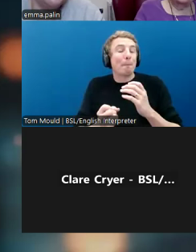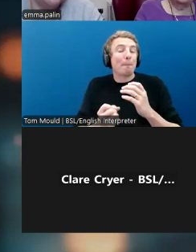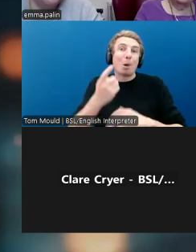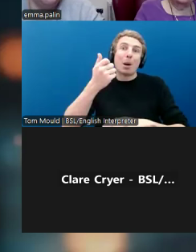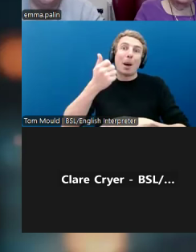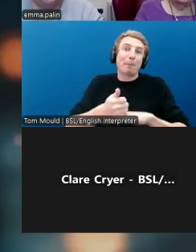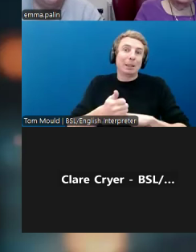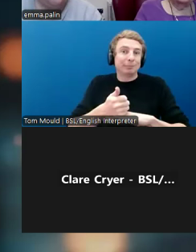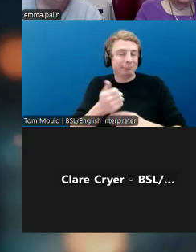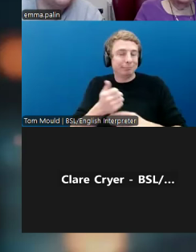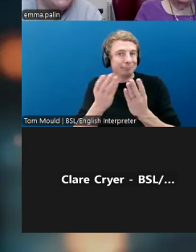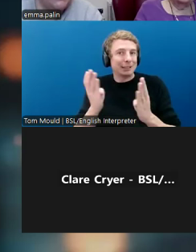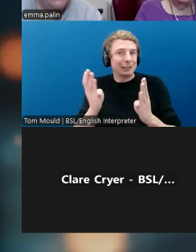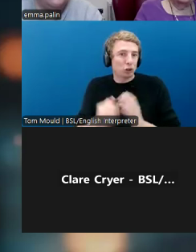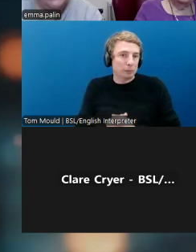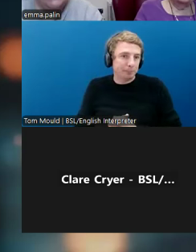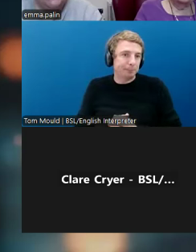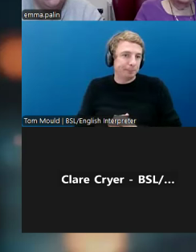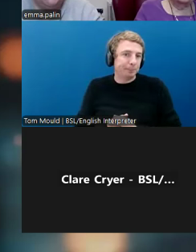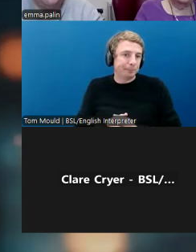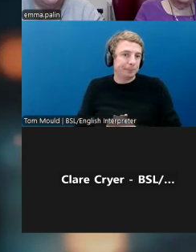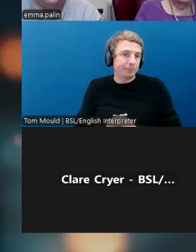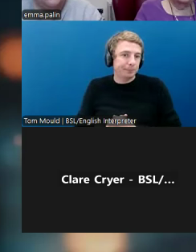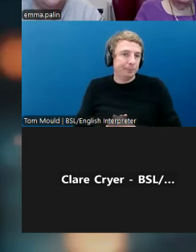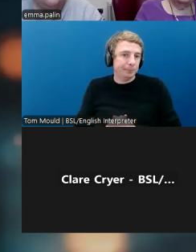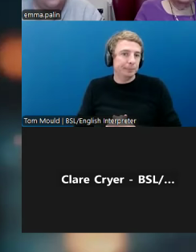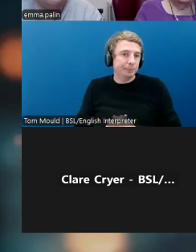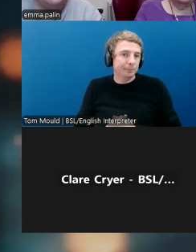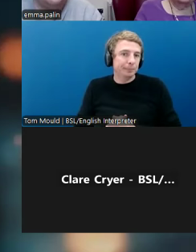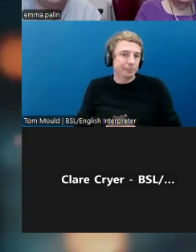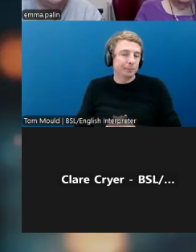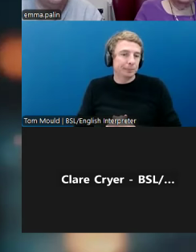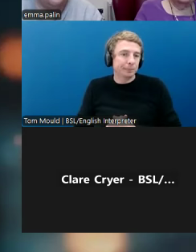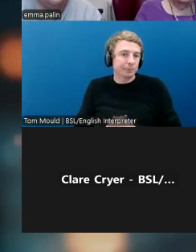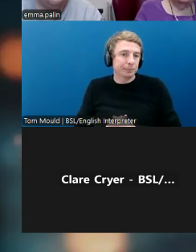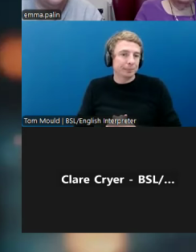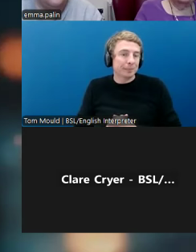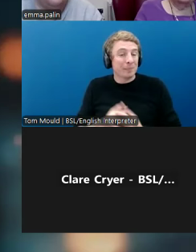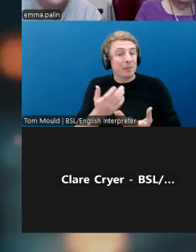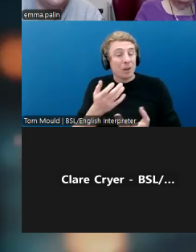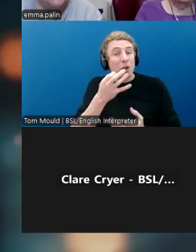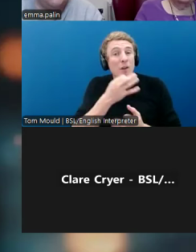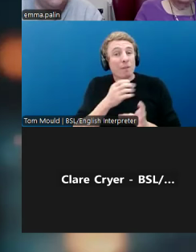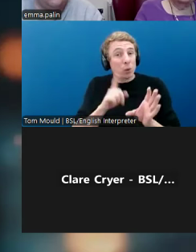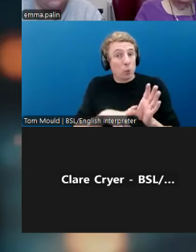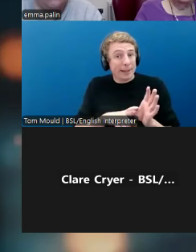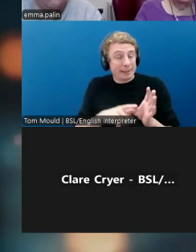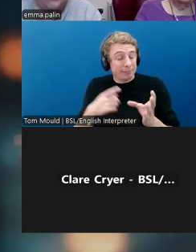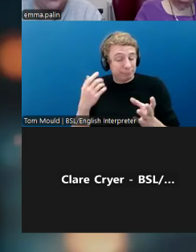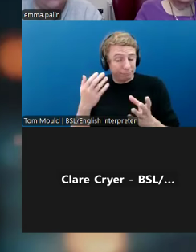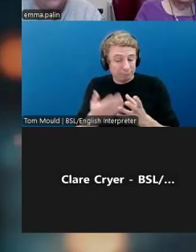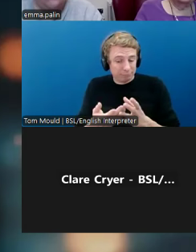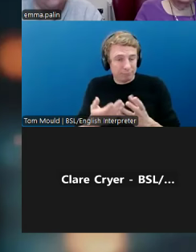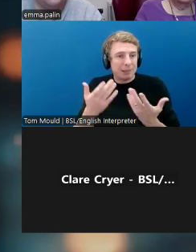More recently, particularly over the last few years, we've got residents involved with the designing